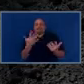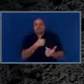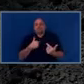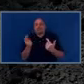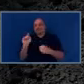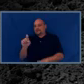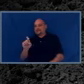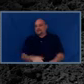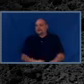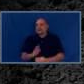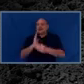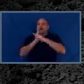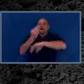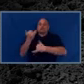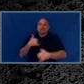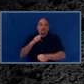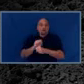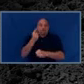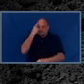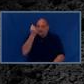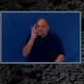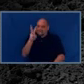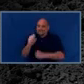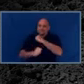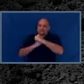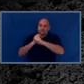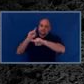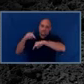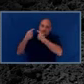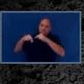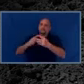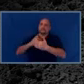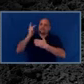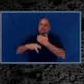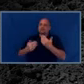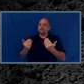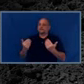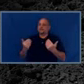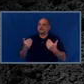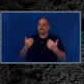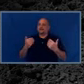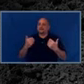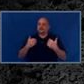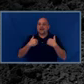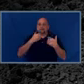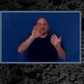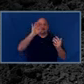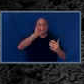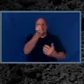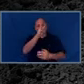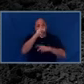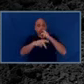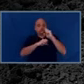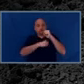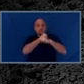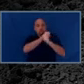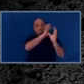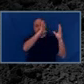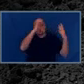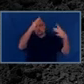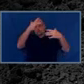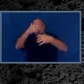worked 16 years on this program, to have all of that time collapse down into just a few seconds, it's